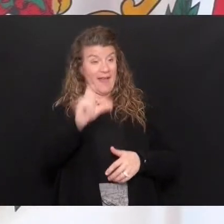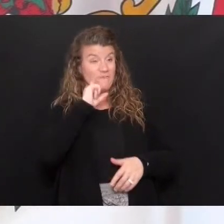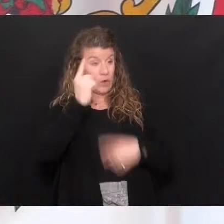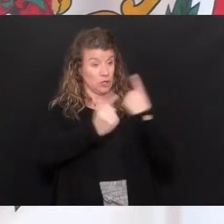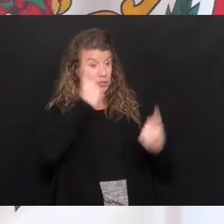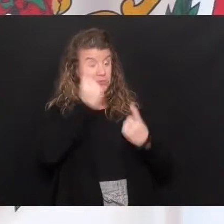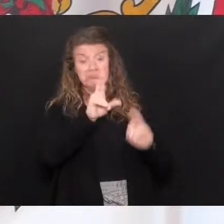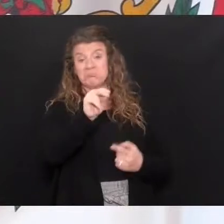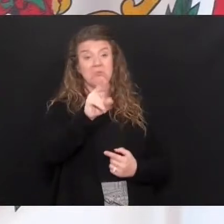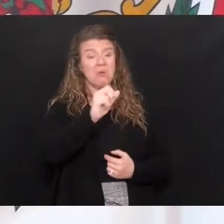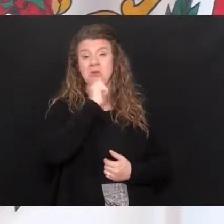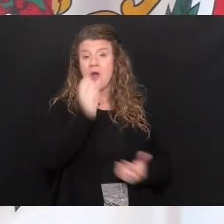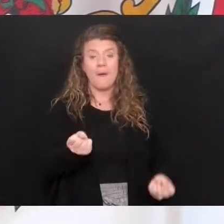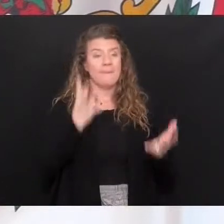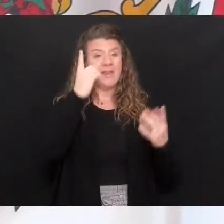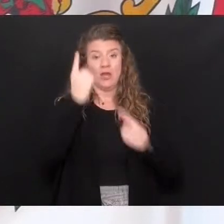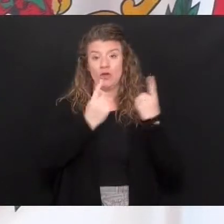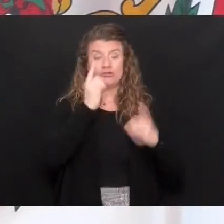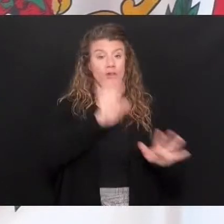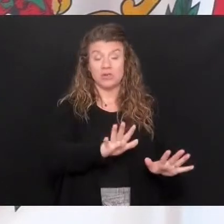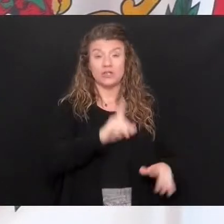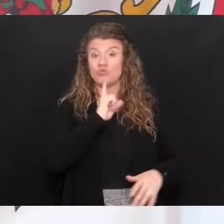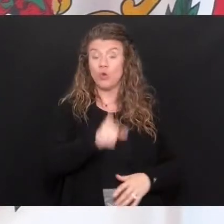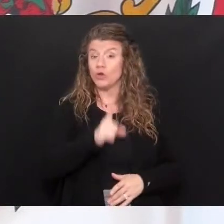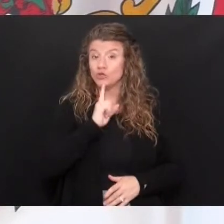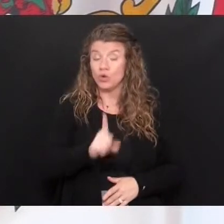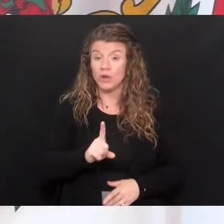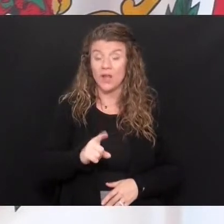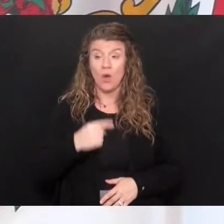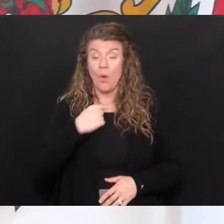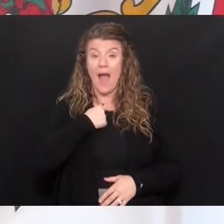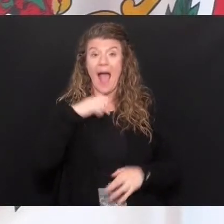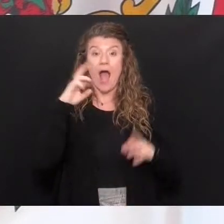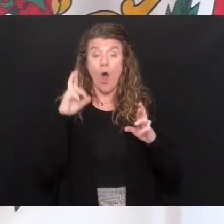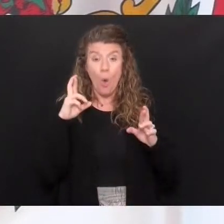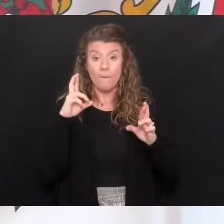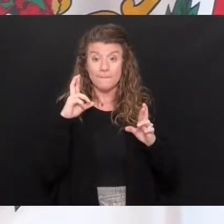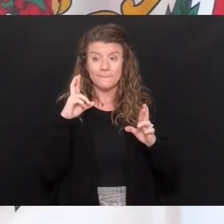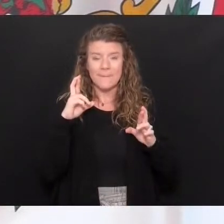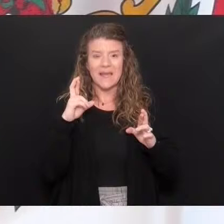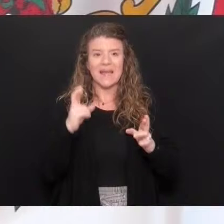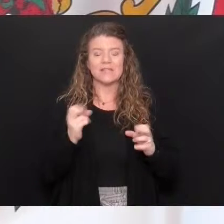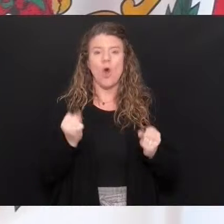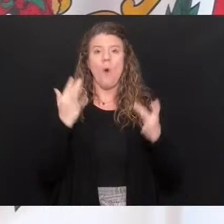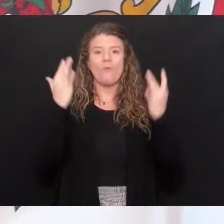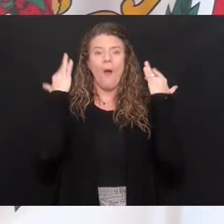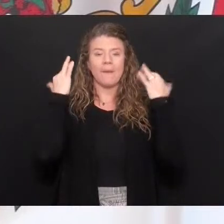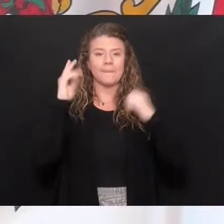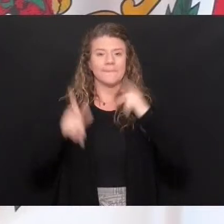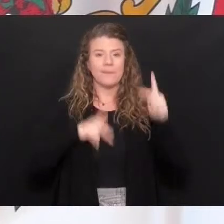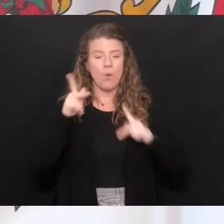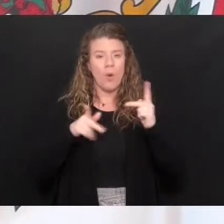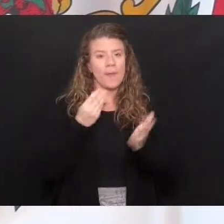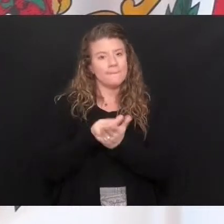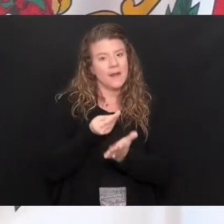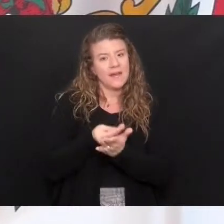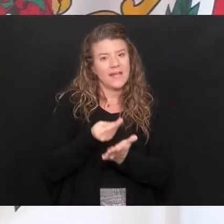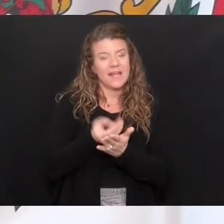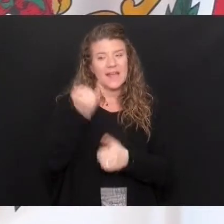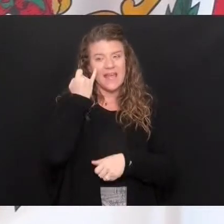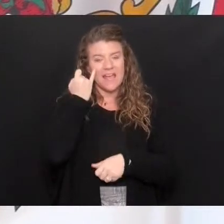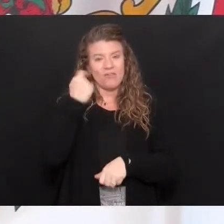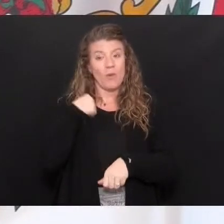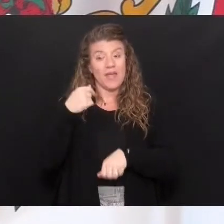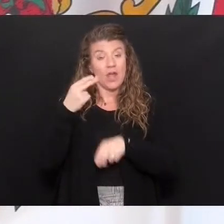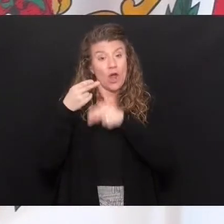not many concerns on my part. Really and truly, what I just hope is with the overwhelming majority of the money, if we call it